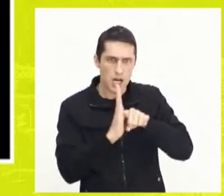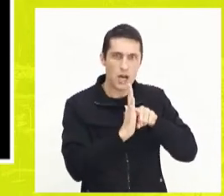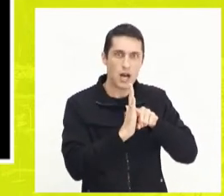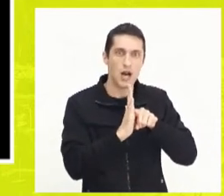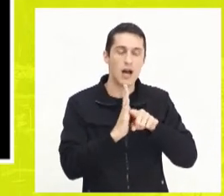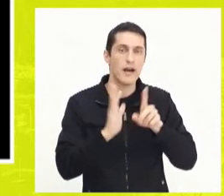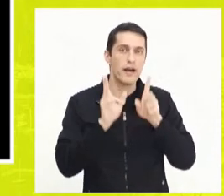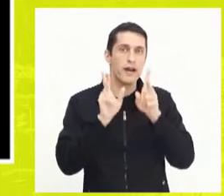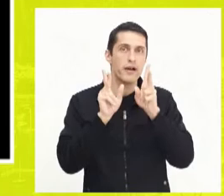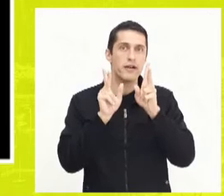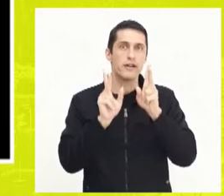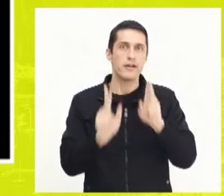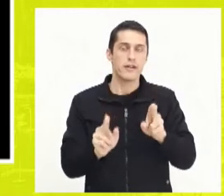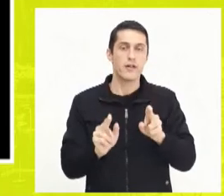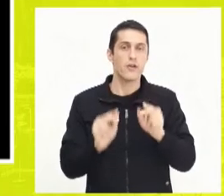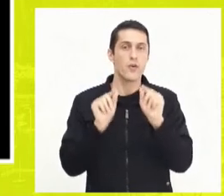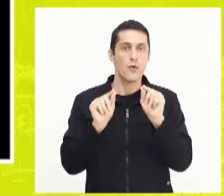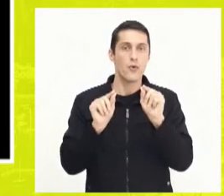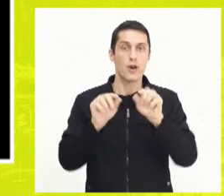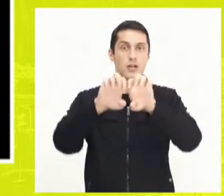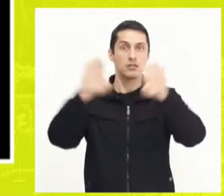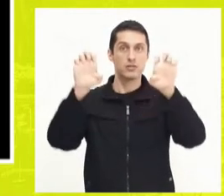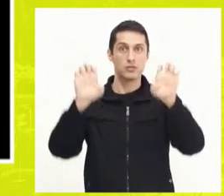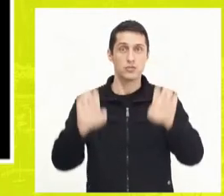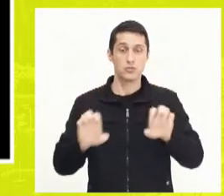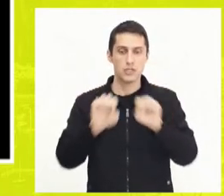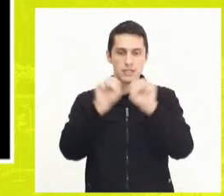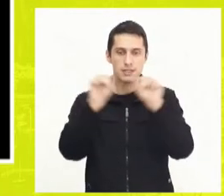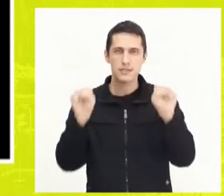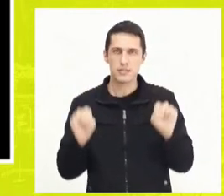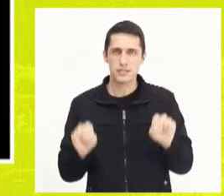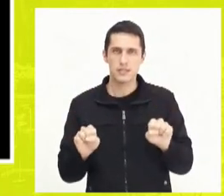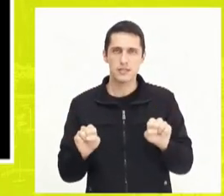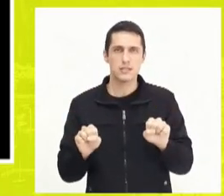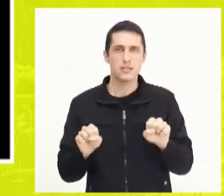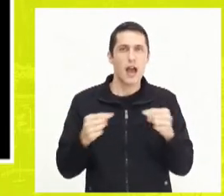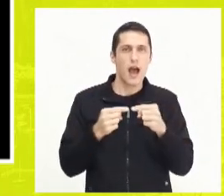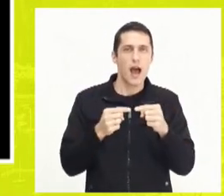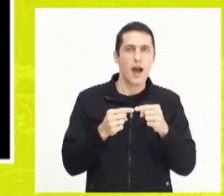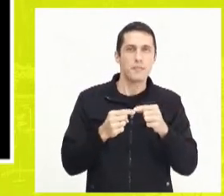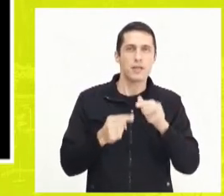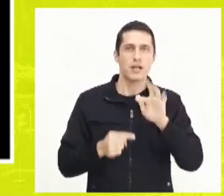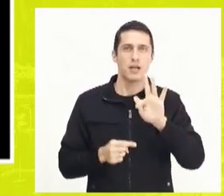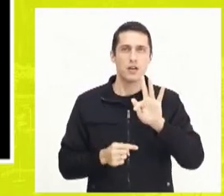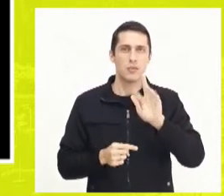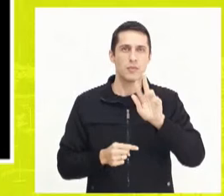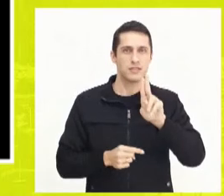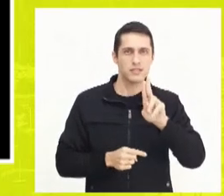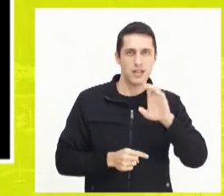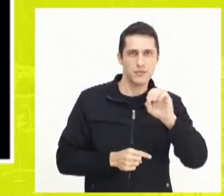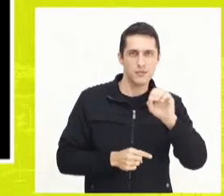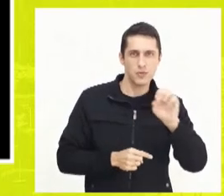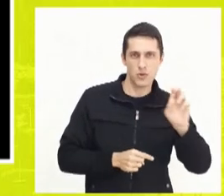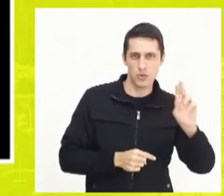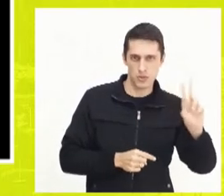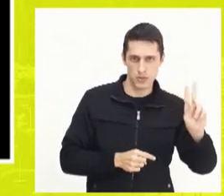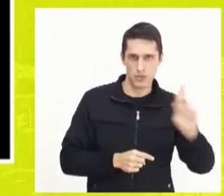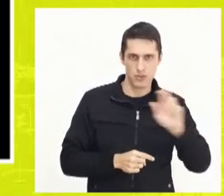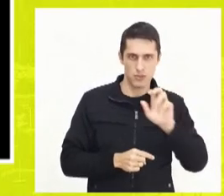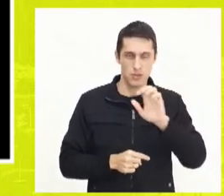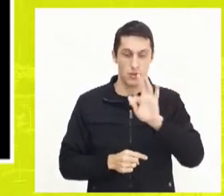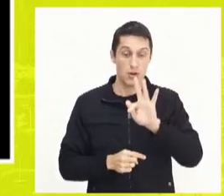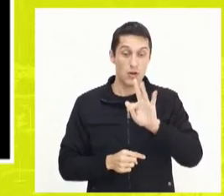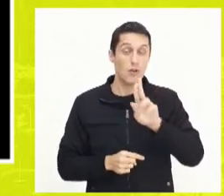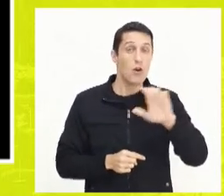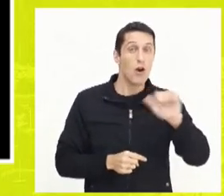as an image of a structure of a system kind of like having a